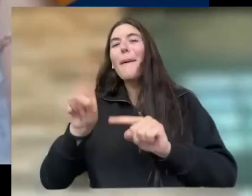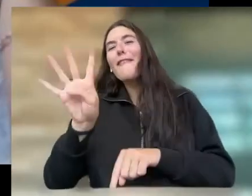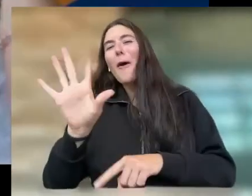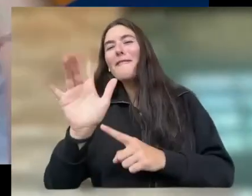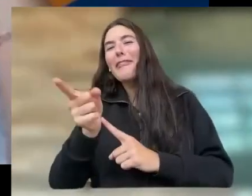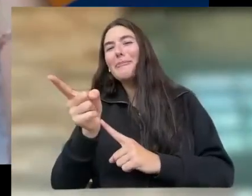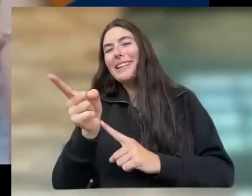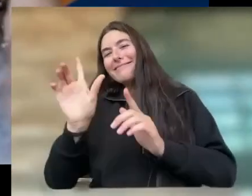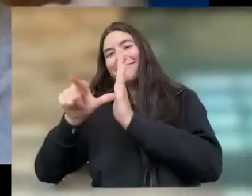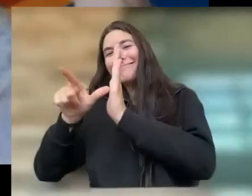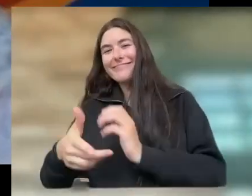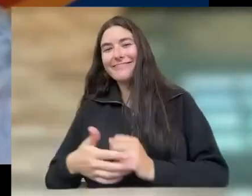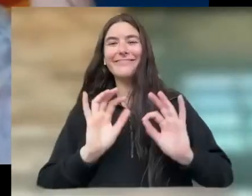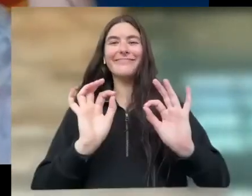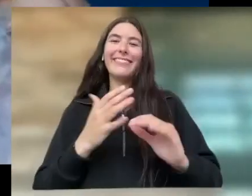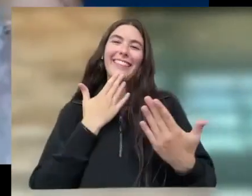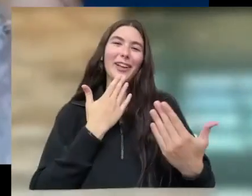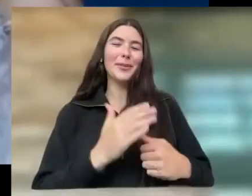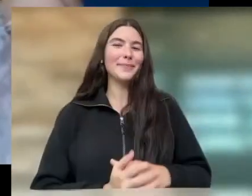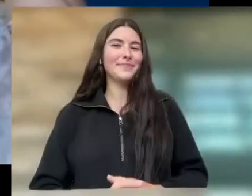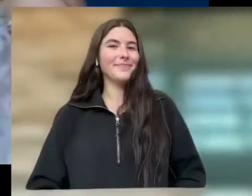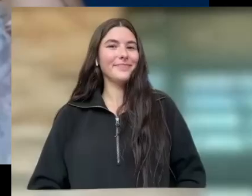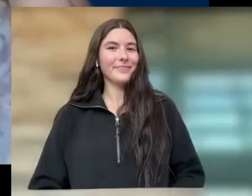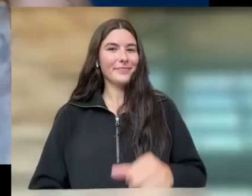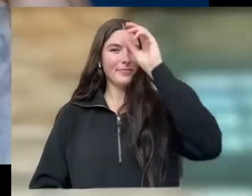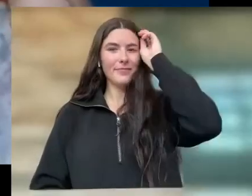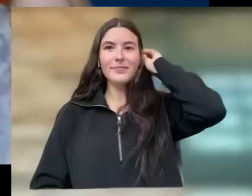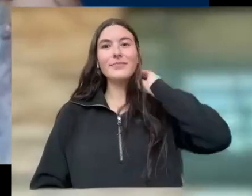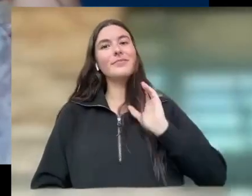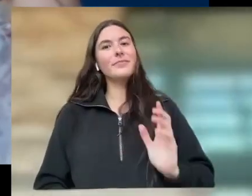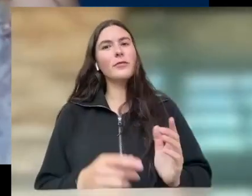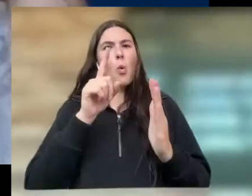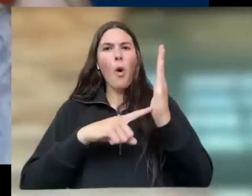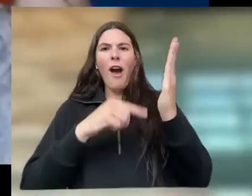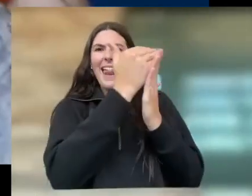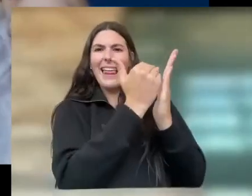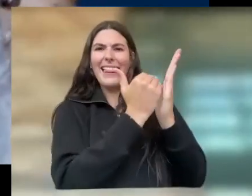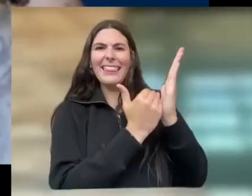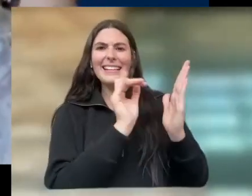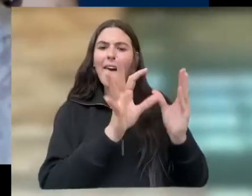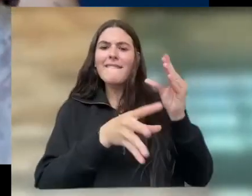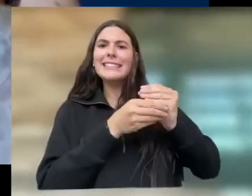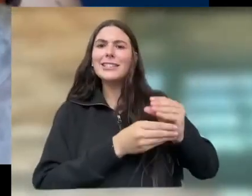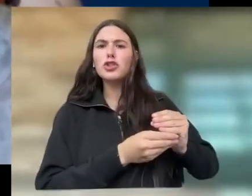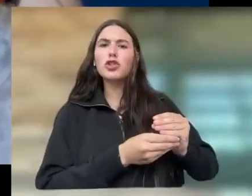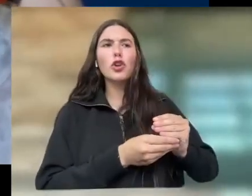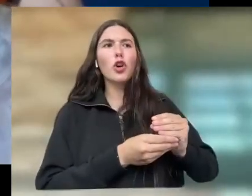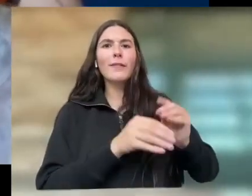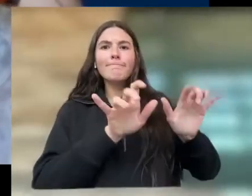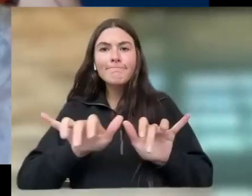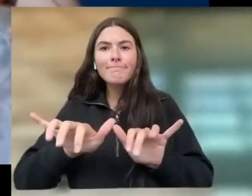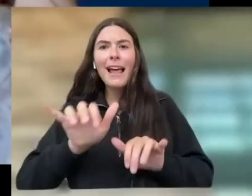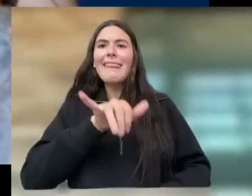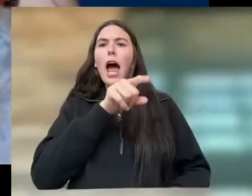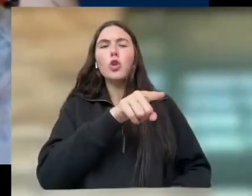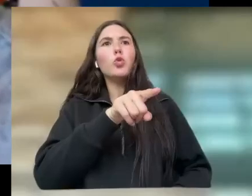I'm Okay, good. thank you so much. So, what would a list be of additional prompts that you specifically have found